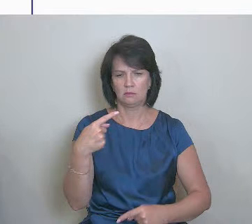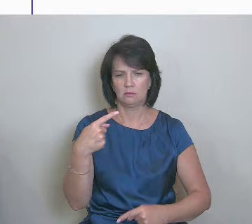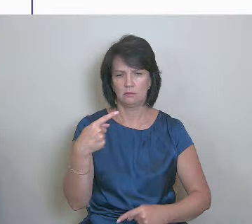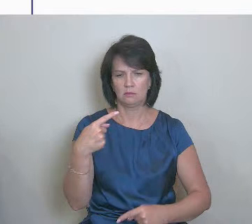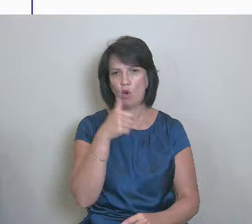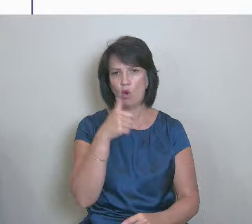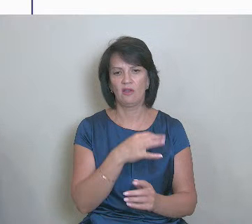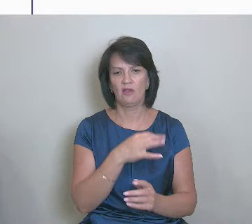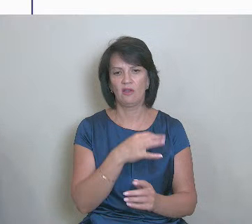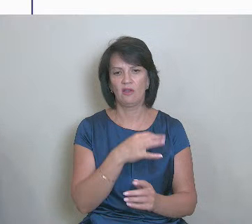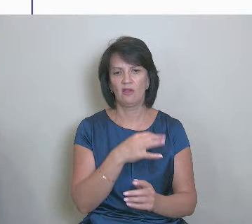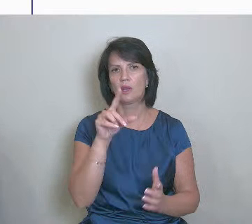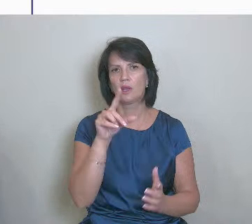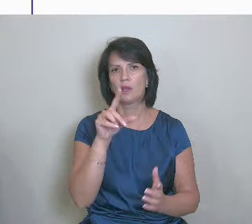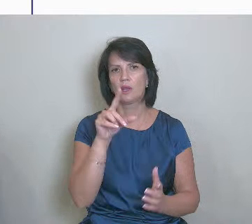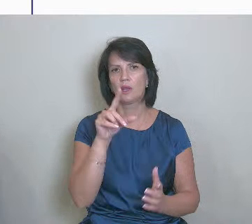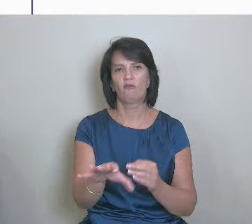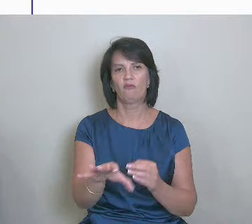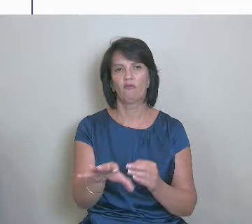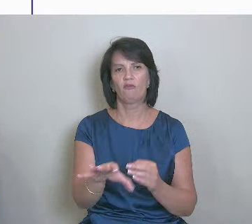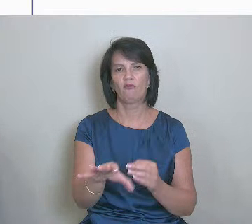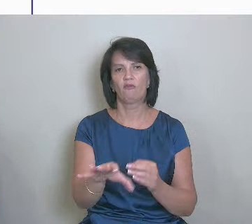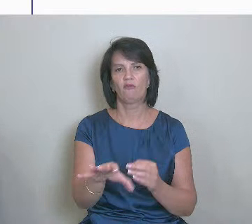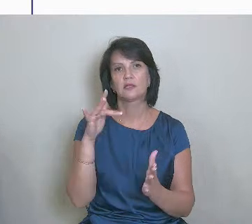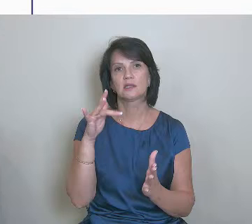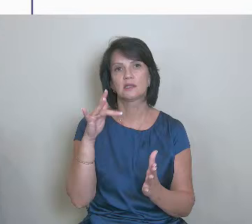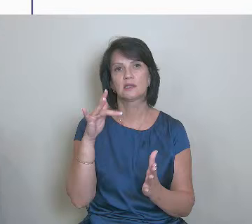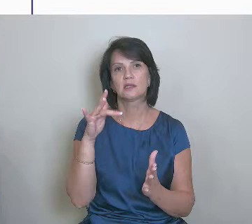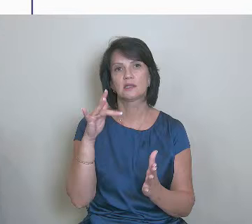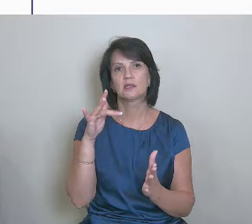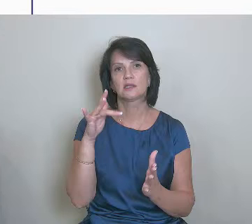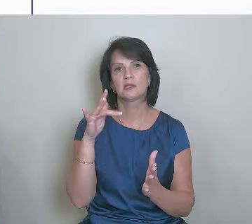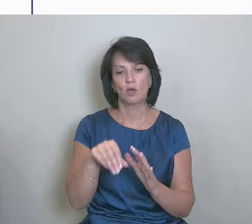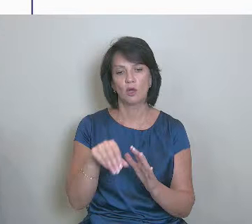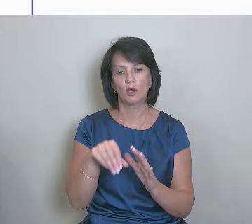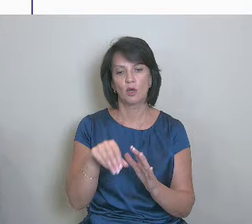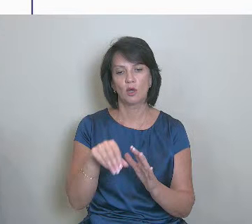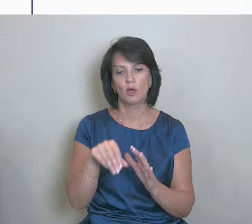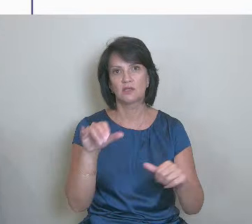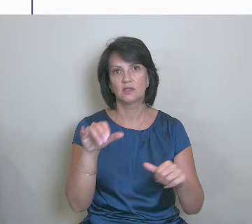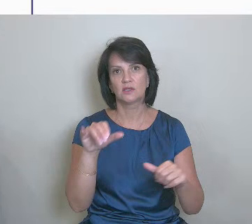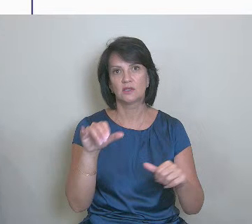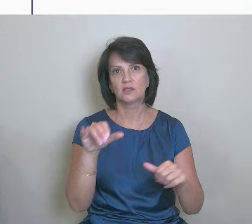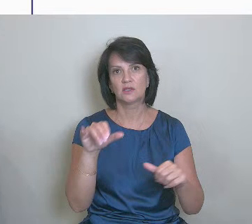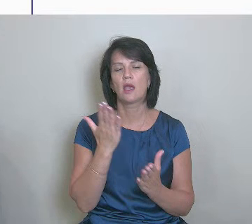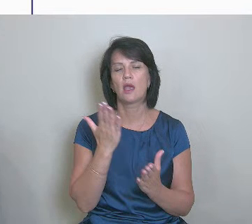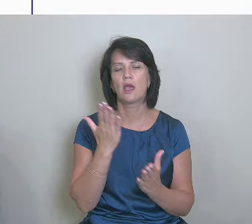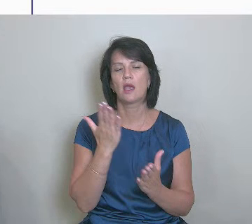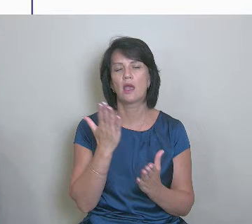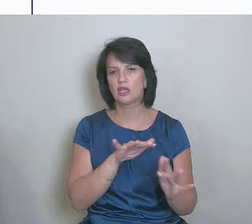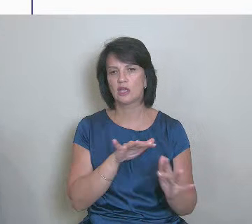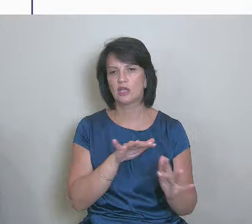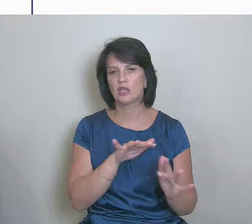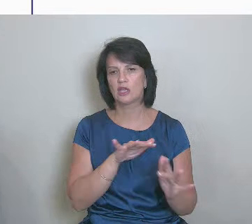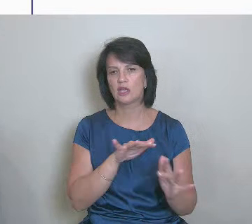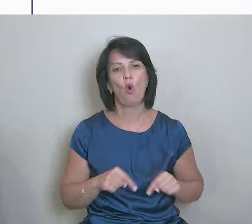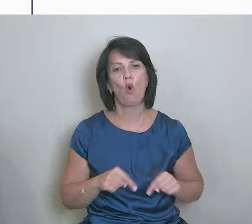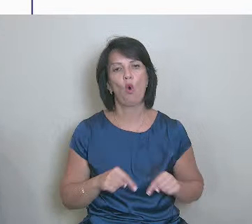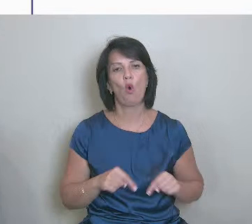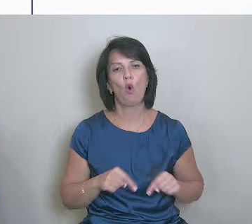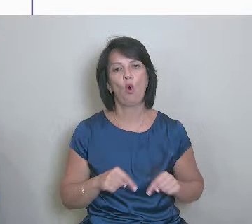definitely the organizations which are responsible for carrying out the elections, the CEC, which is